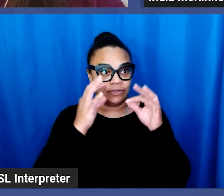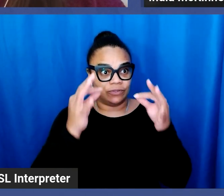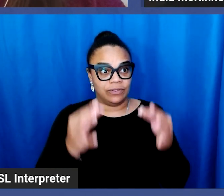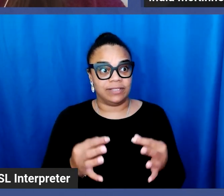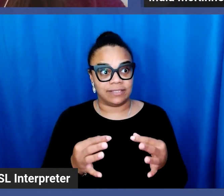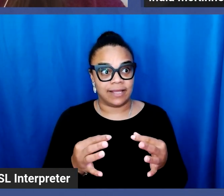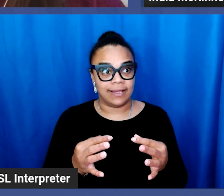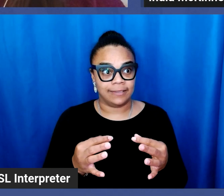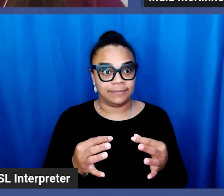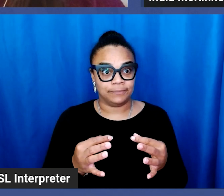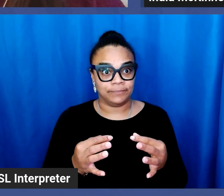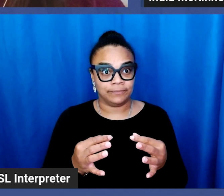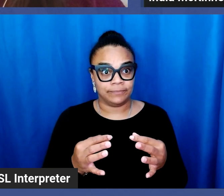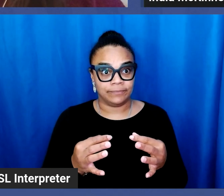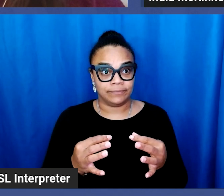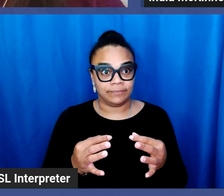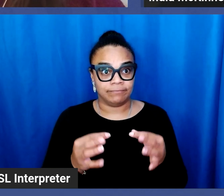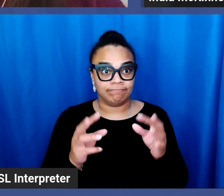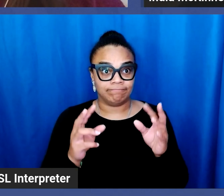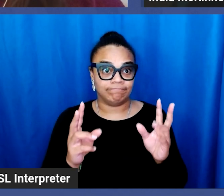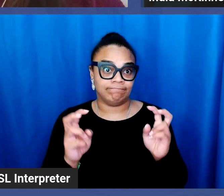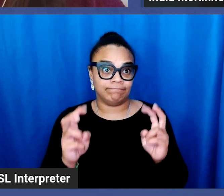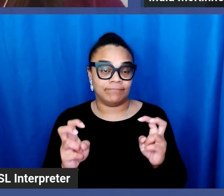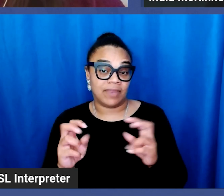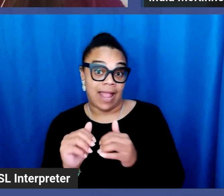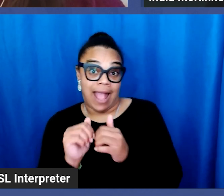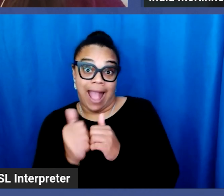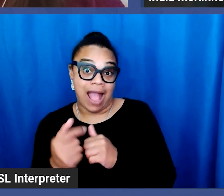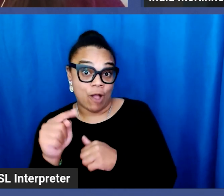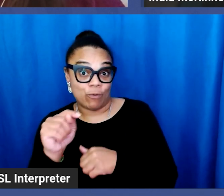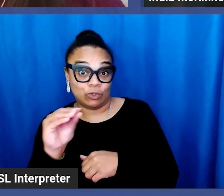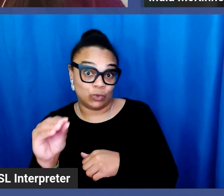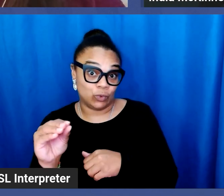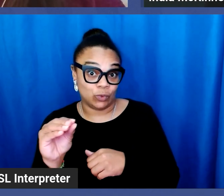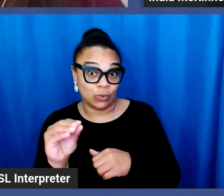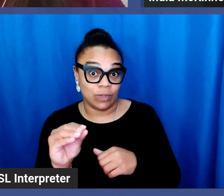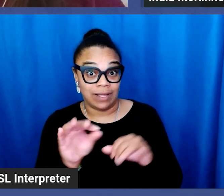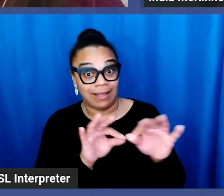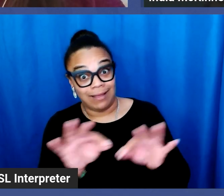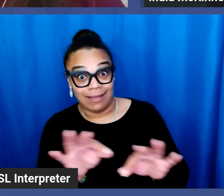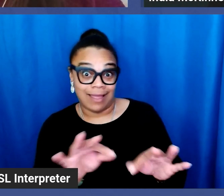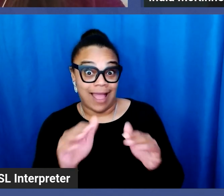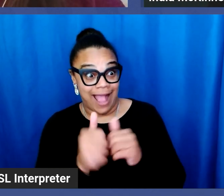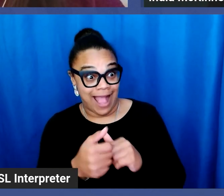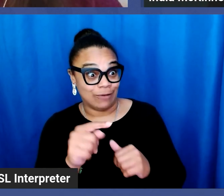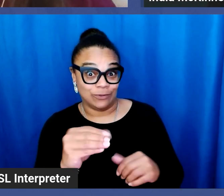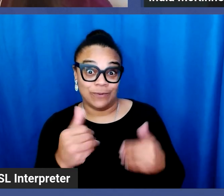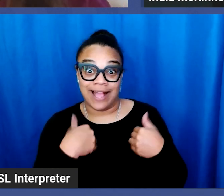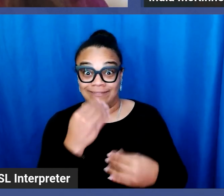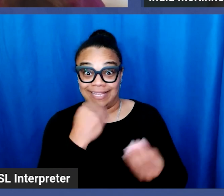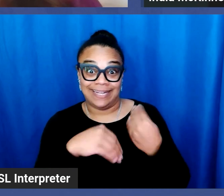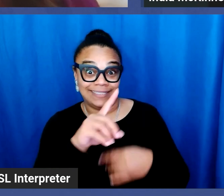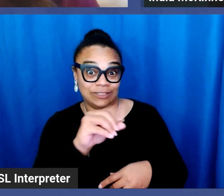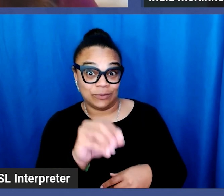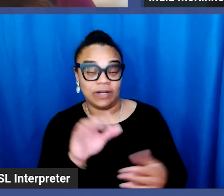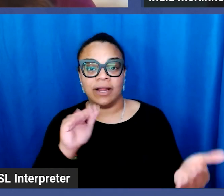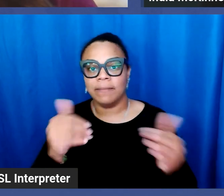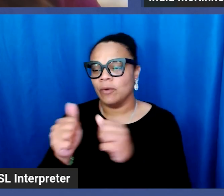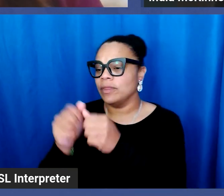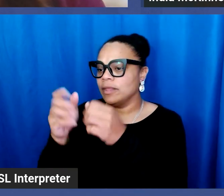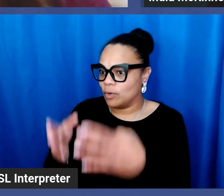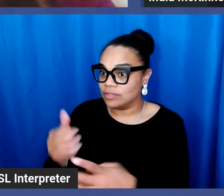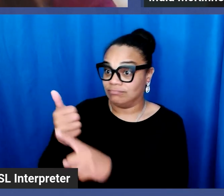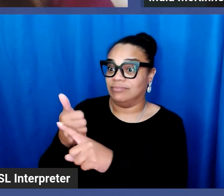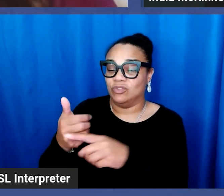what is like a how-to guide on having an eating disorder versus somebody sharing their personal testimony about, I had an eating